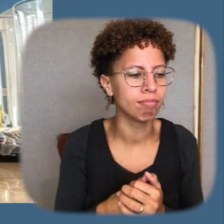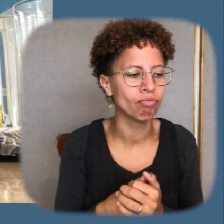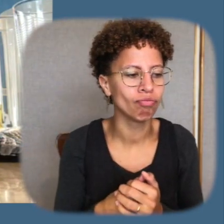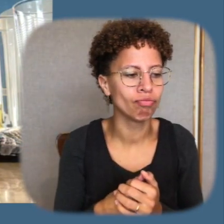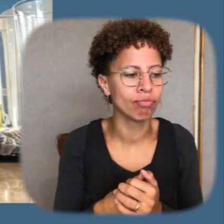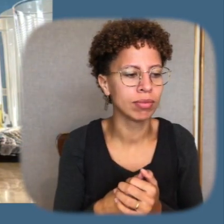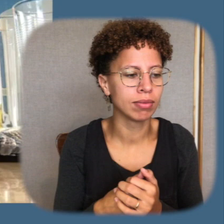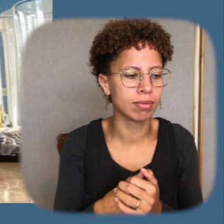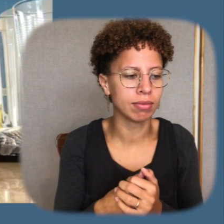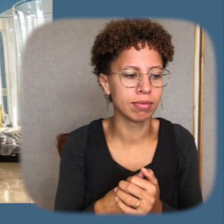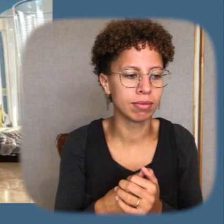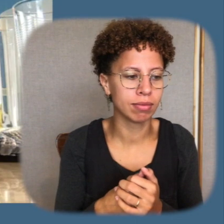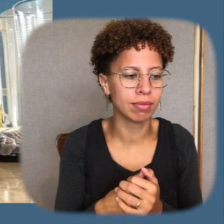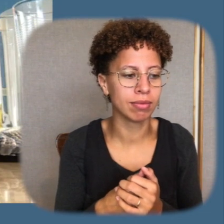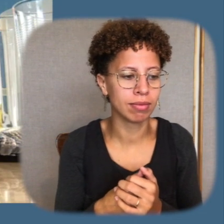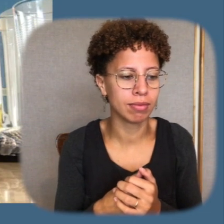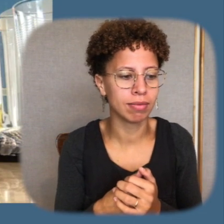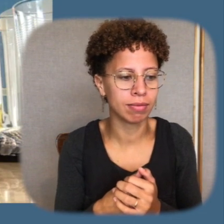Yeah.